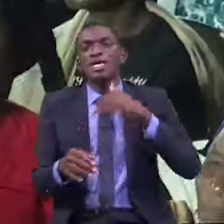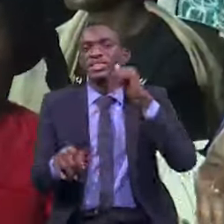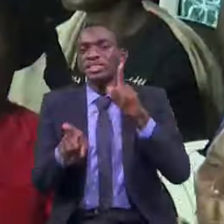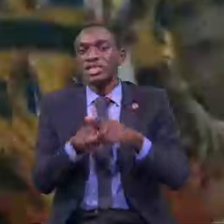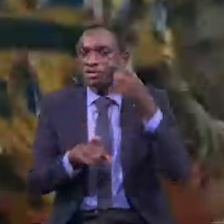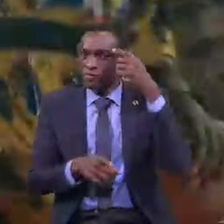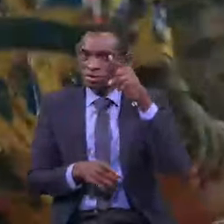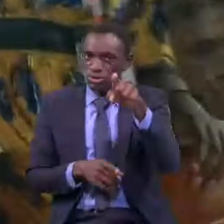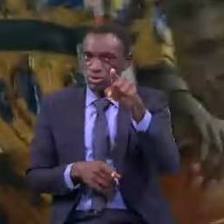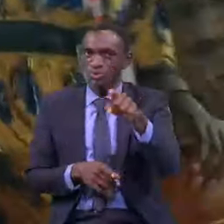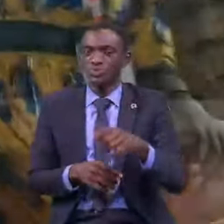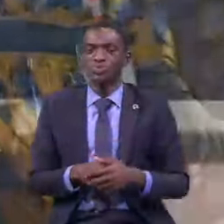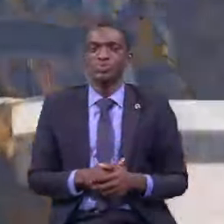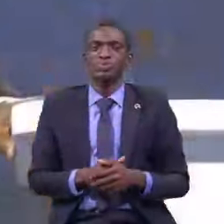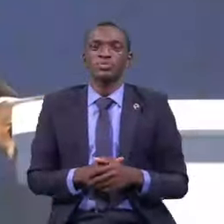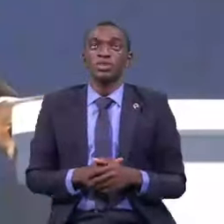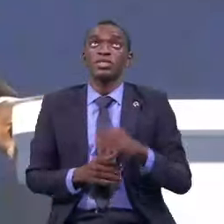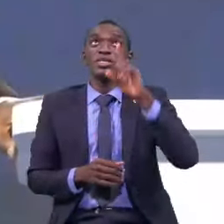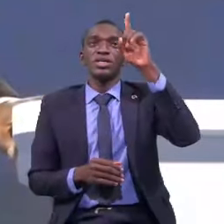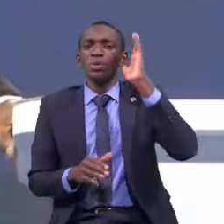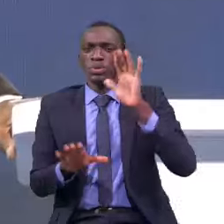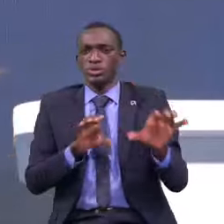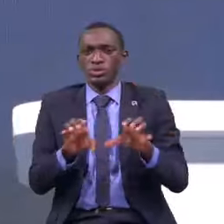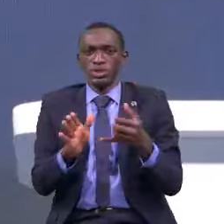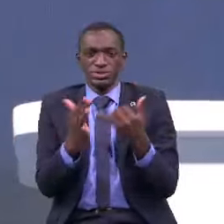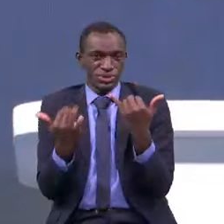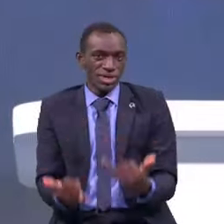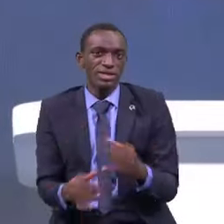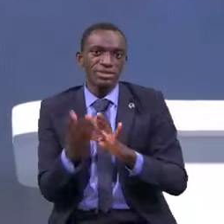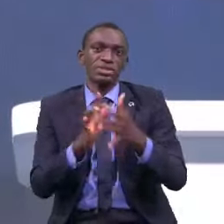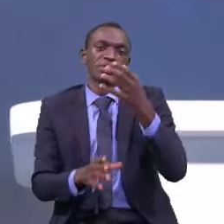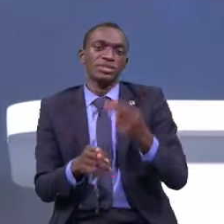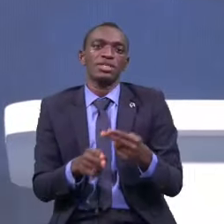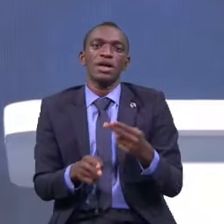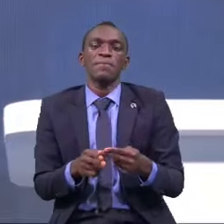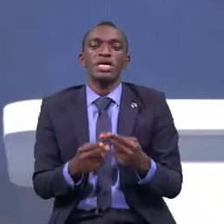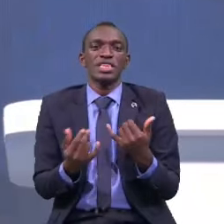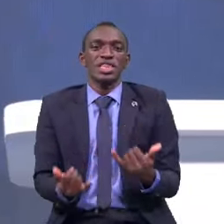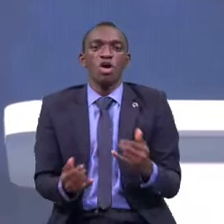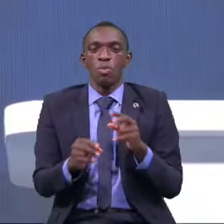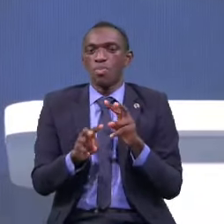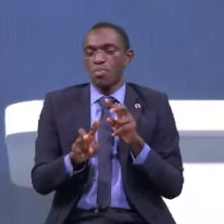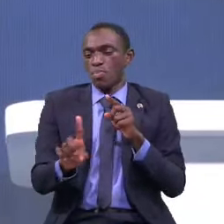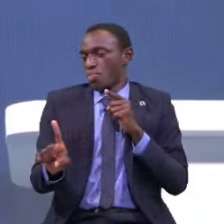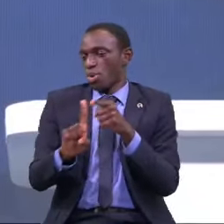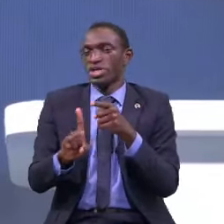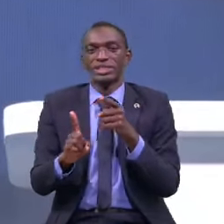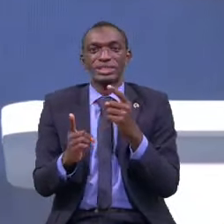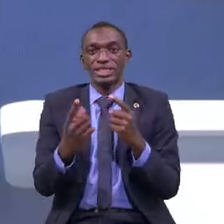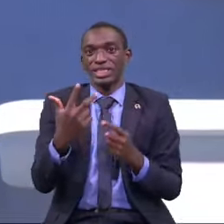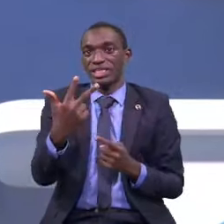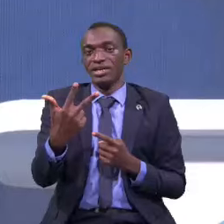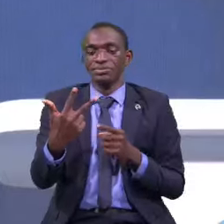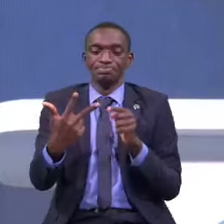you, you will do it tonight. We're looking at point number three. In point number three,